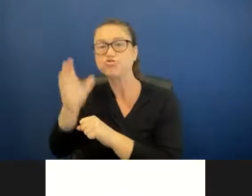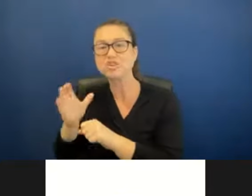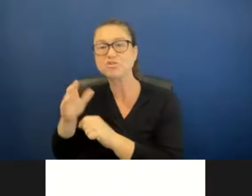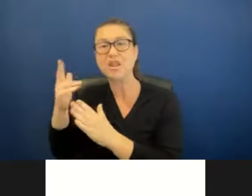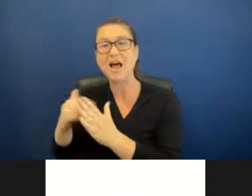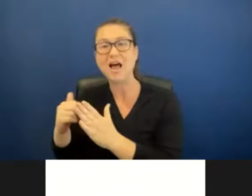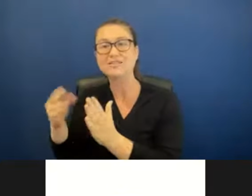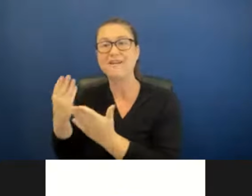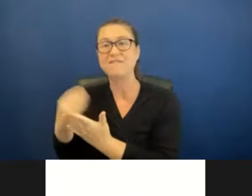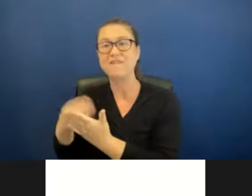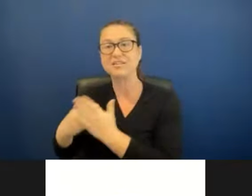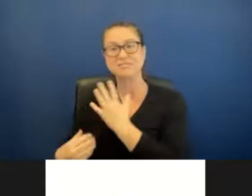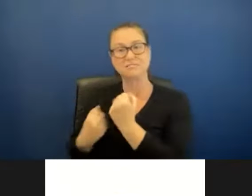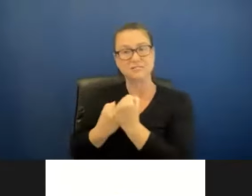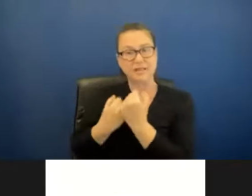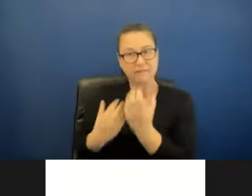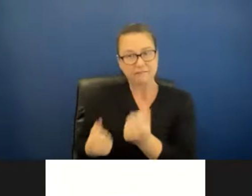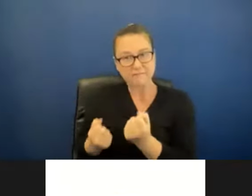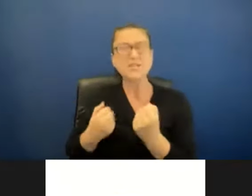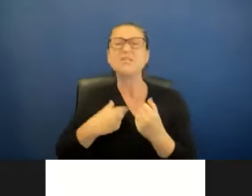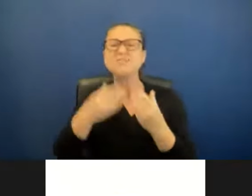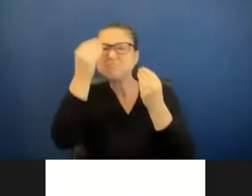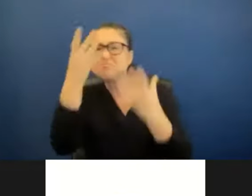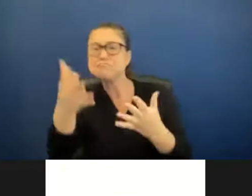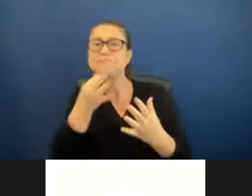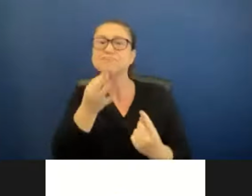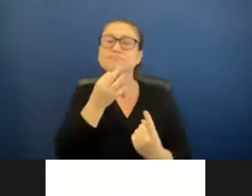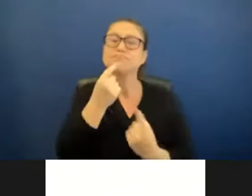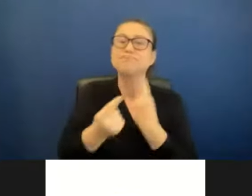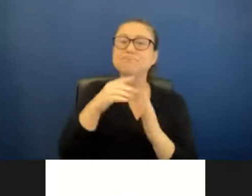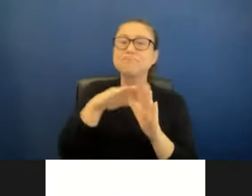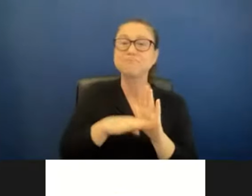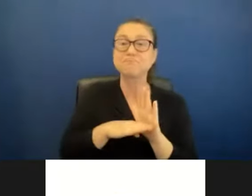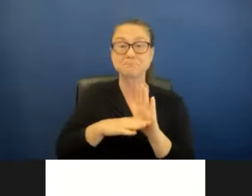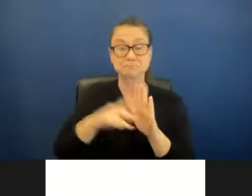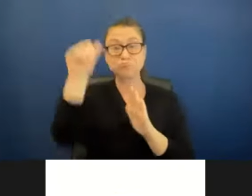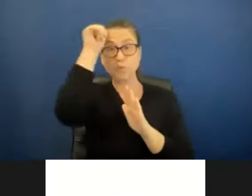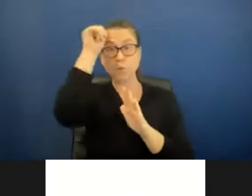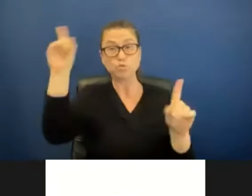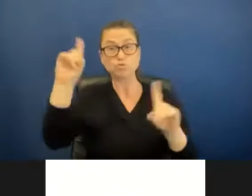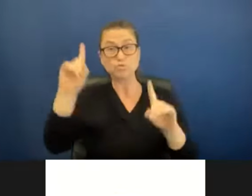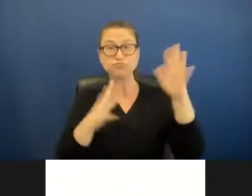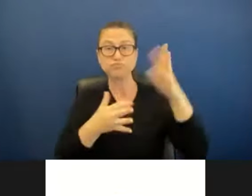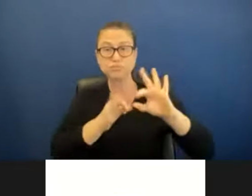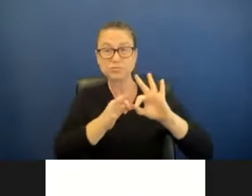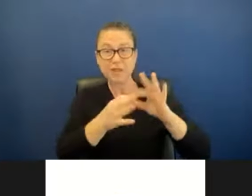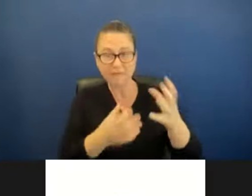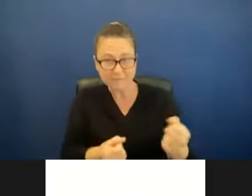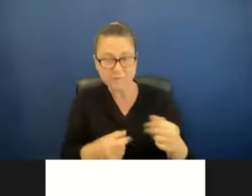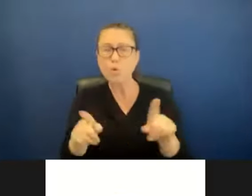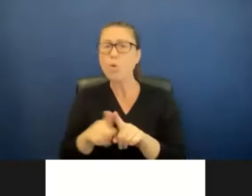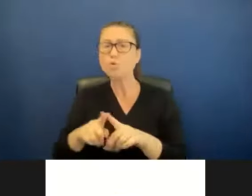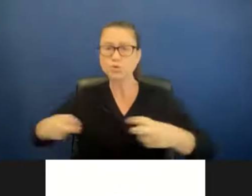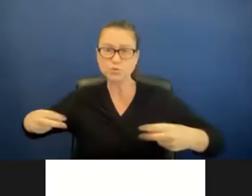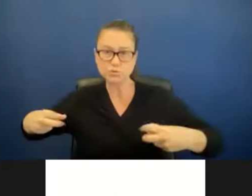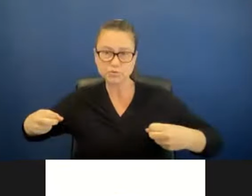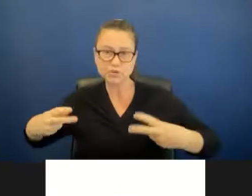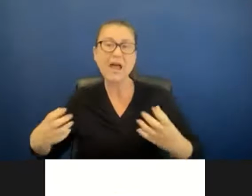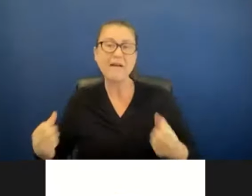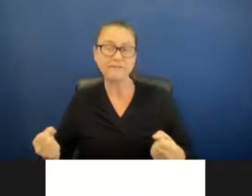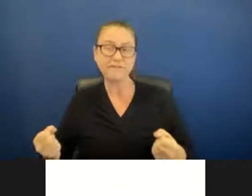we'll start with just a little housekeeping. As you can see today's session is Auslan interpreted and closed captioning is